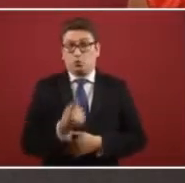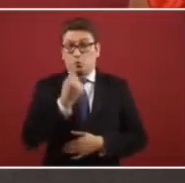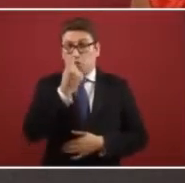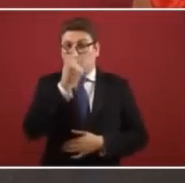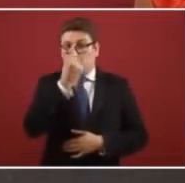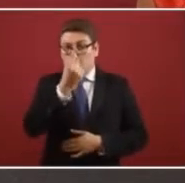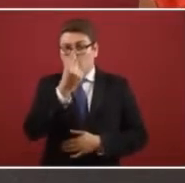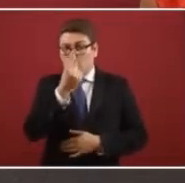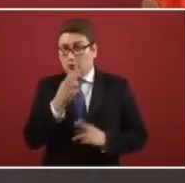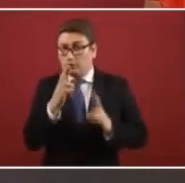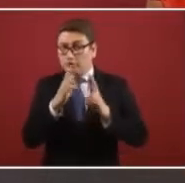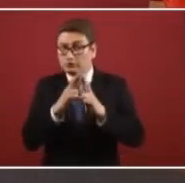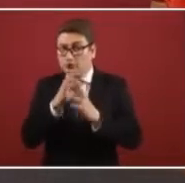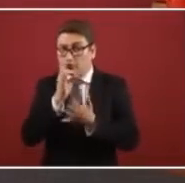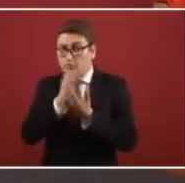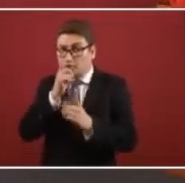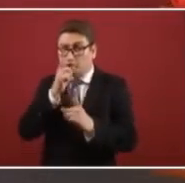one religion